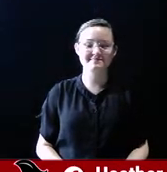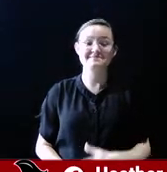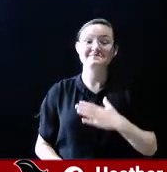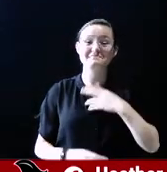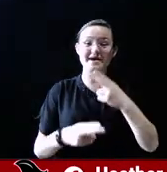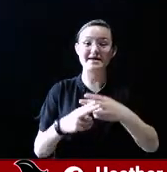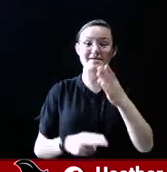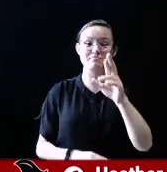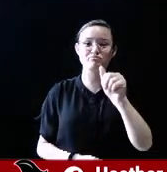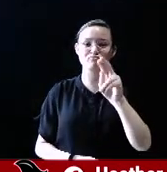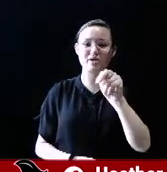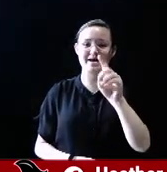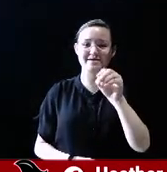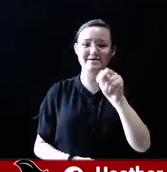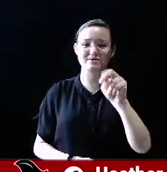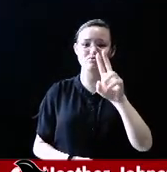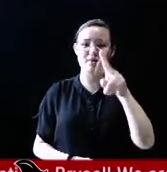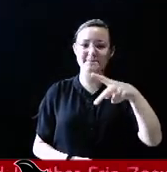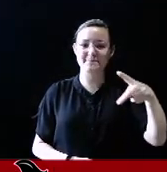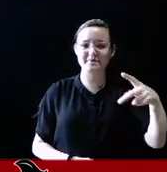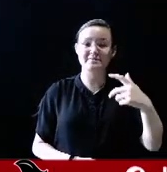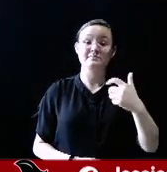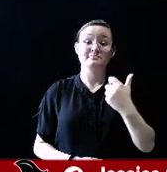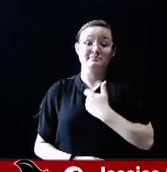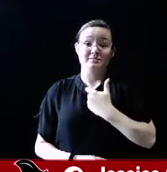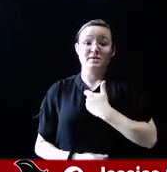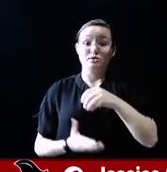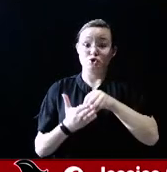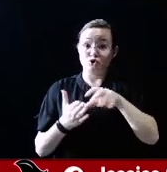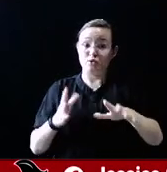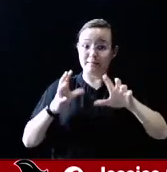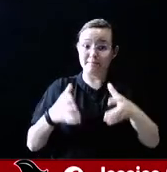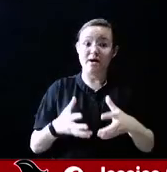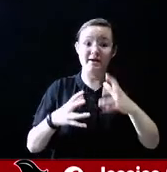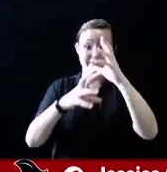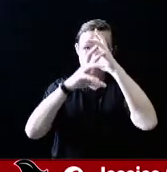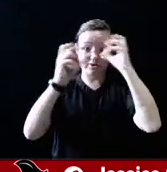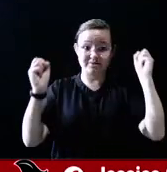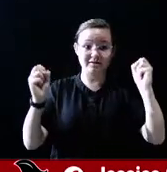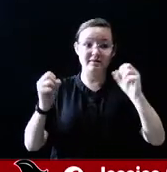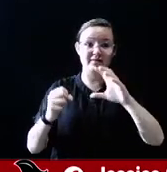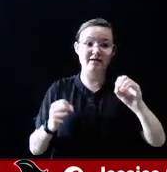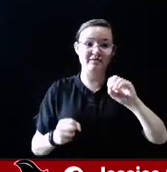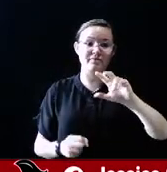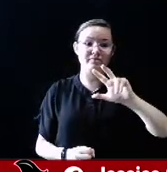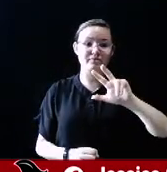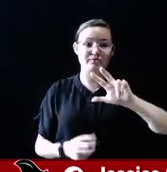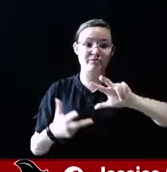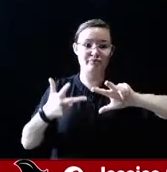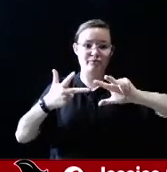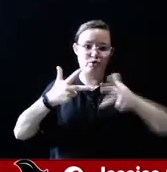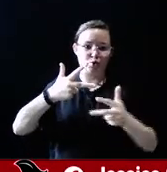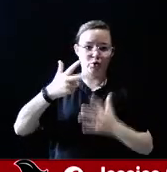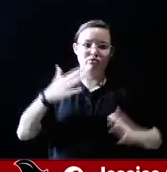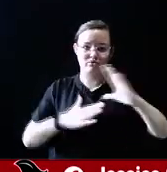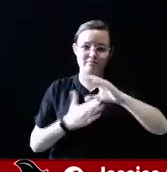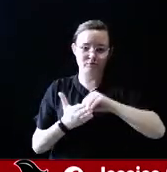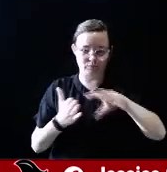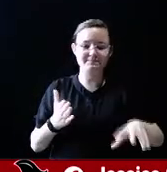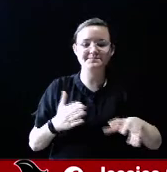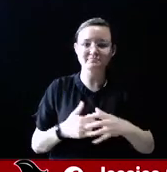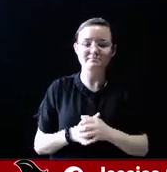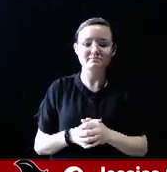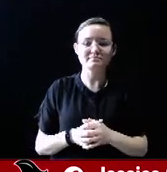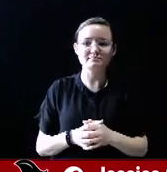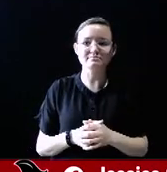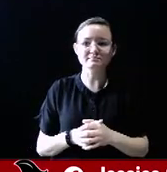my name is Brandon Rupp, the student body president and third Ludatorian of GCM's class of 2021. Alongside